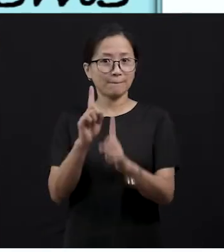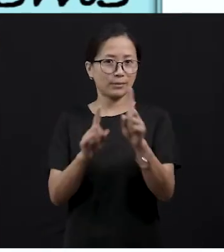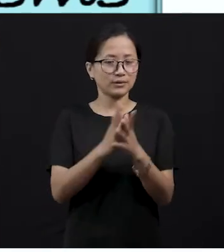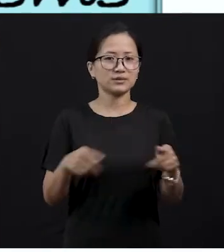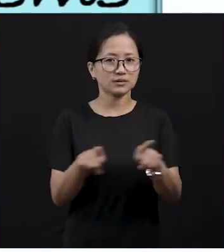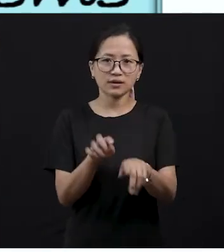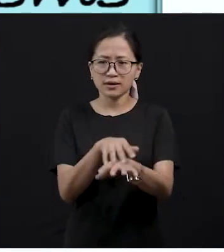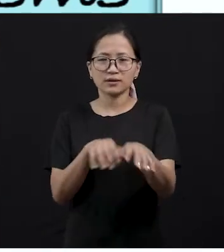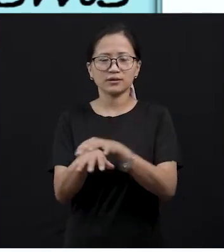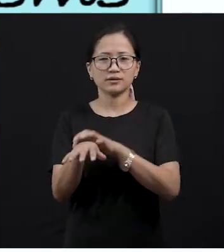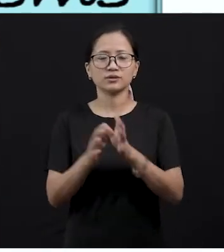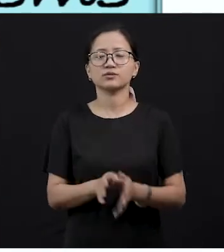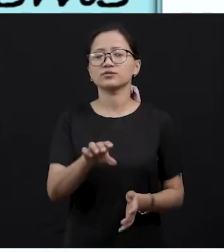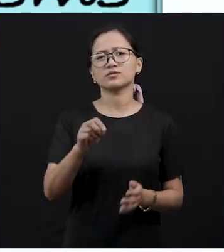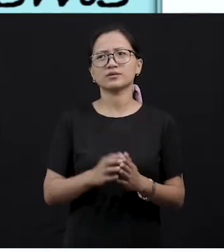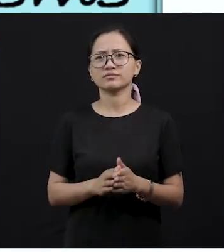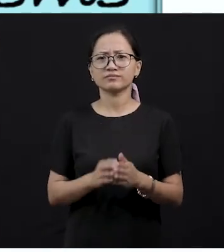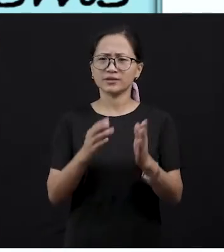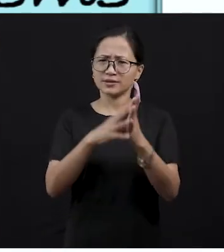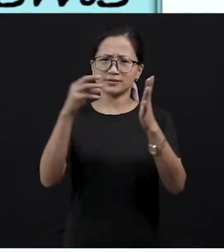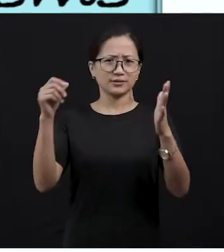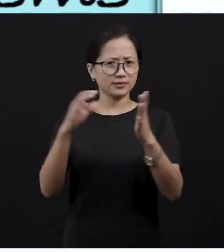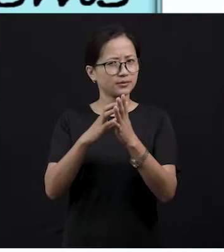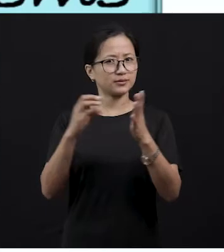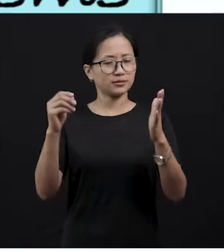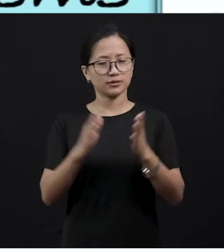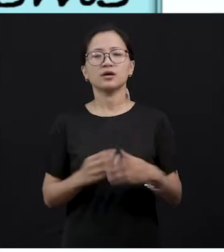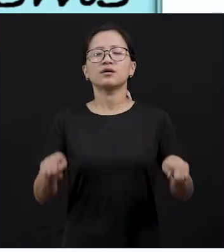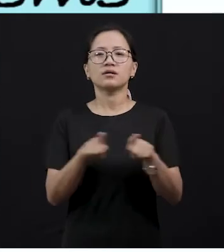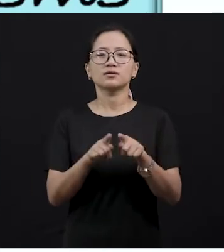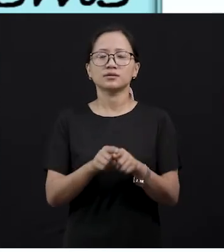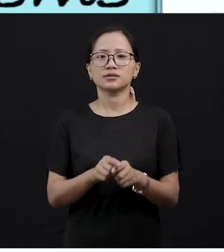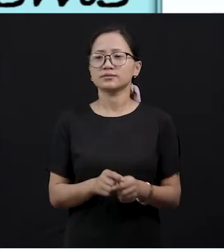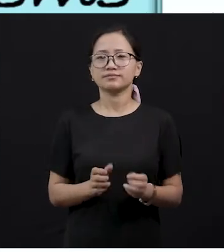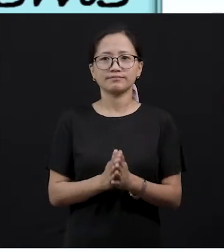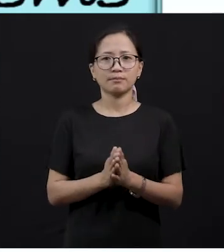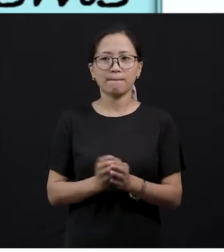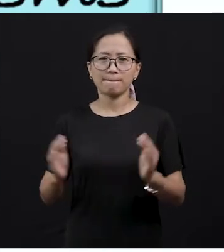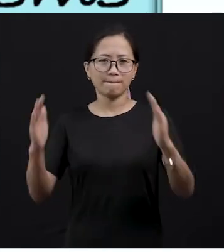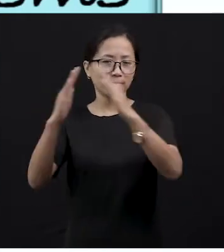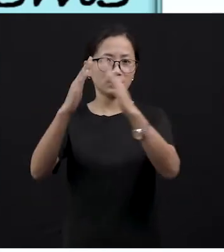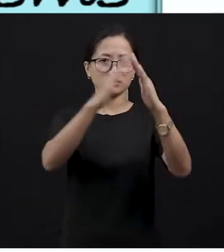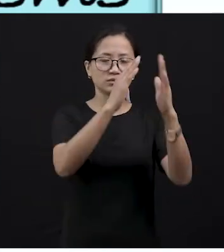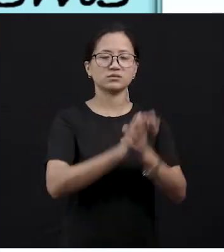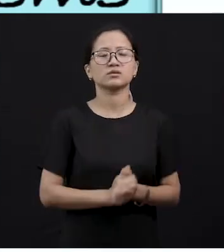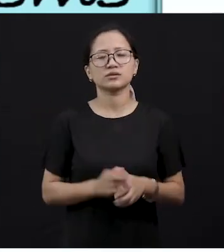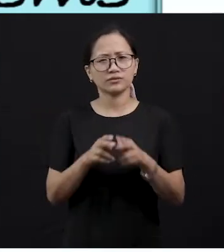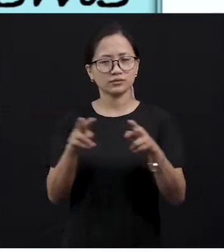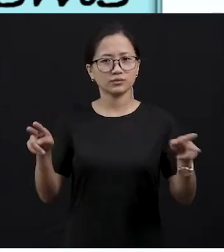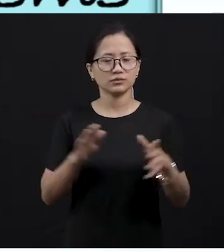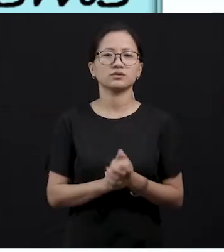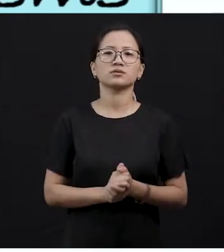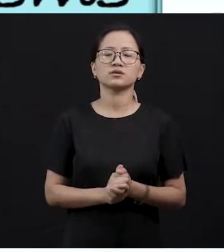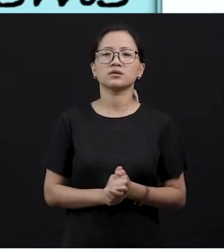the desert, mountains and grasslands, you remember? And also about the aquatic habitats,